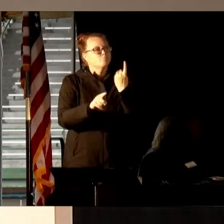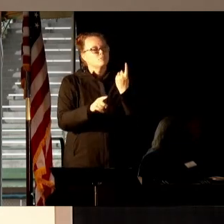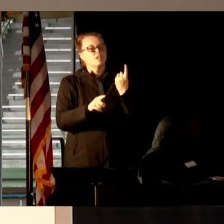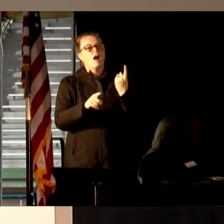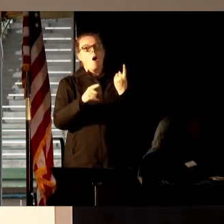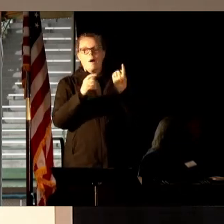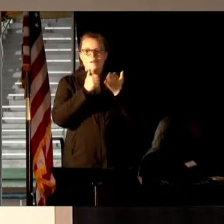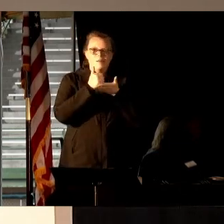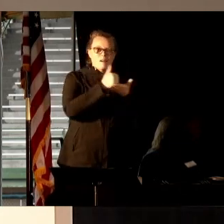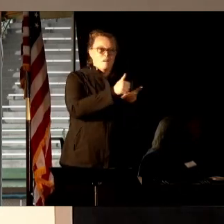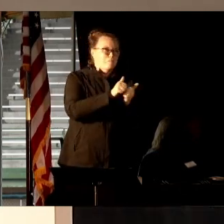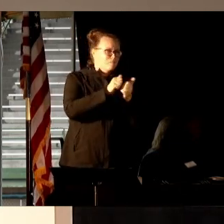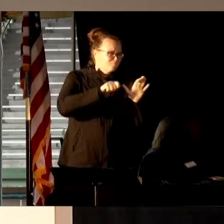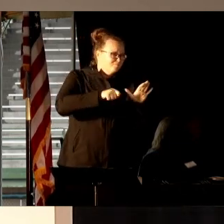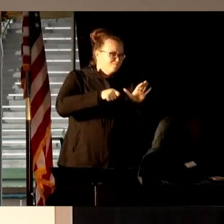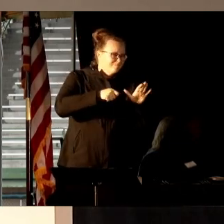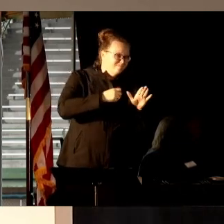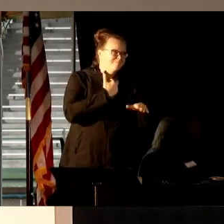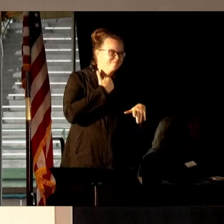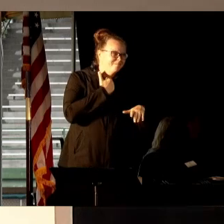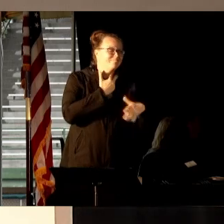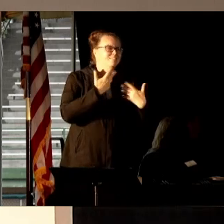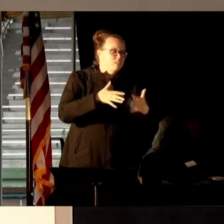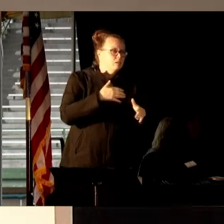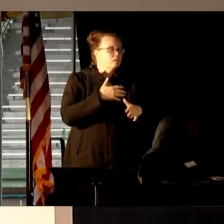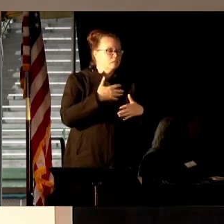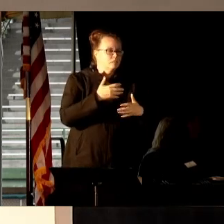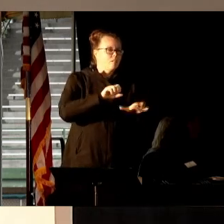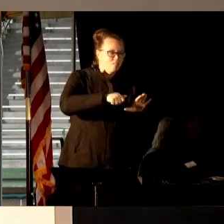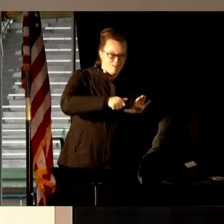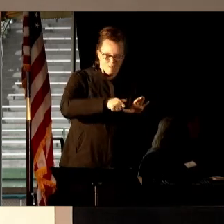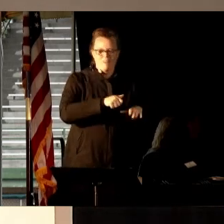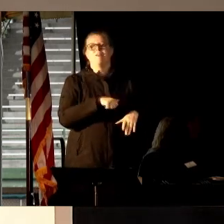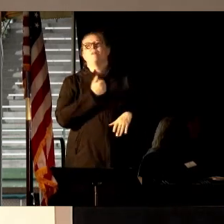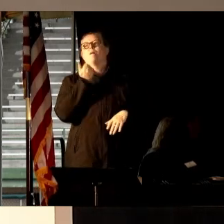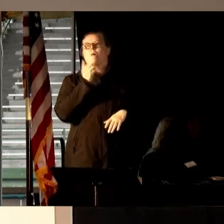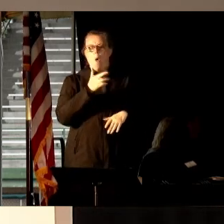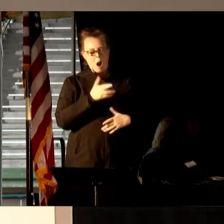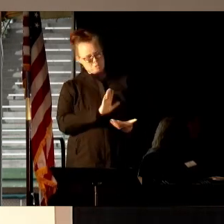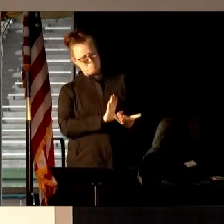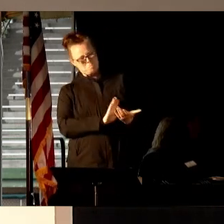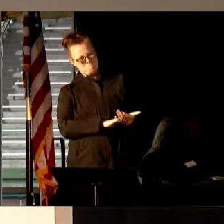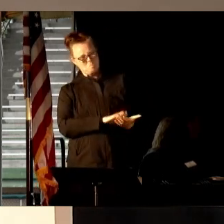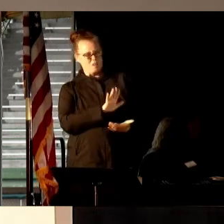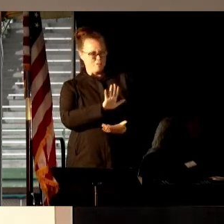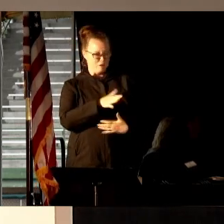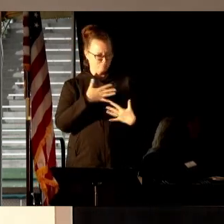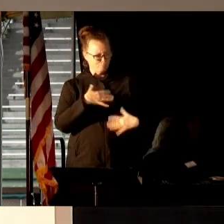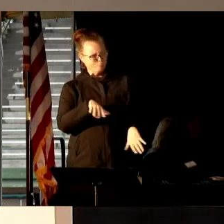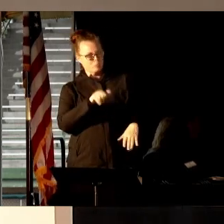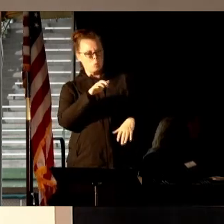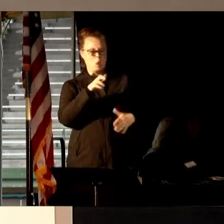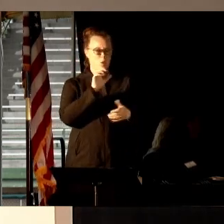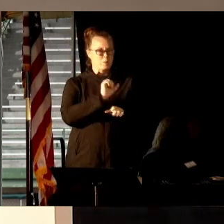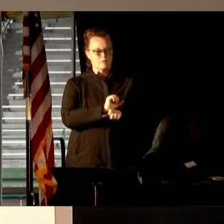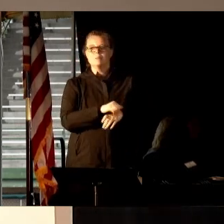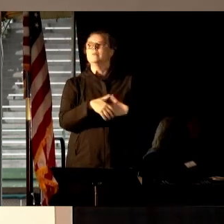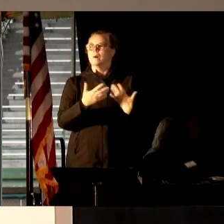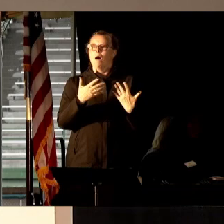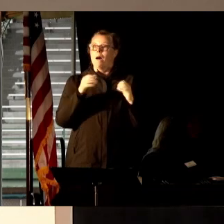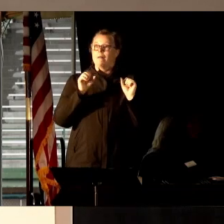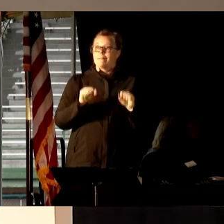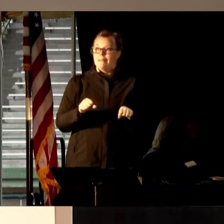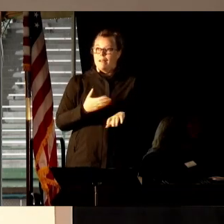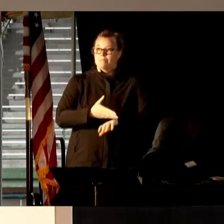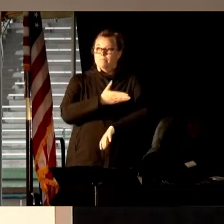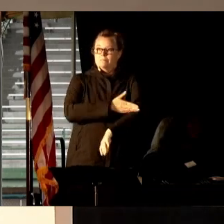open up their lockers, since they're way harder than they need to be, or simply complimenting their work. By doing all of this, I not only